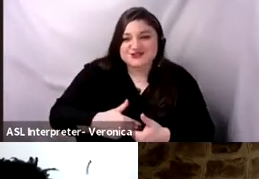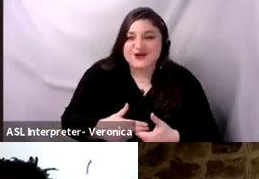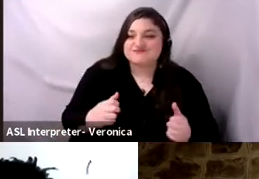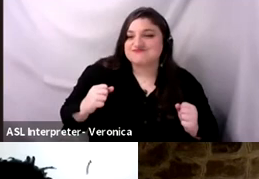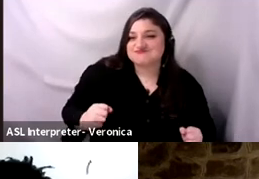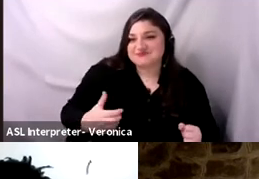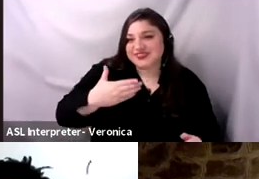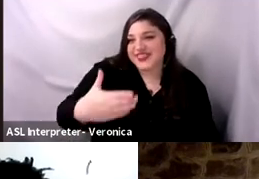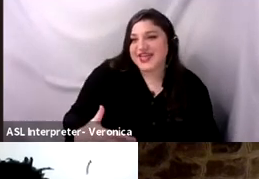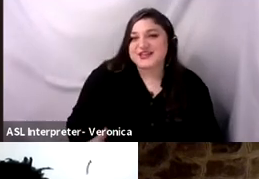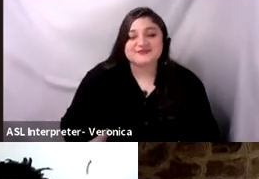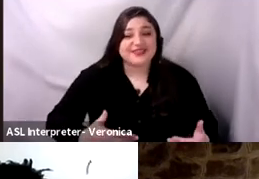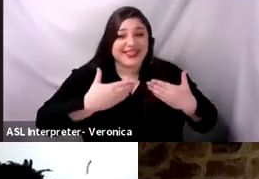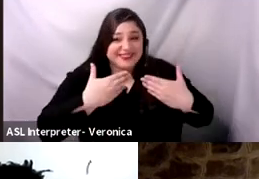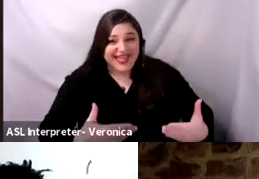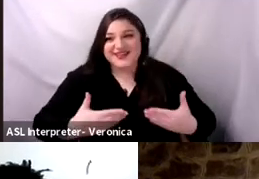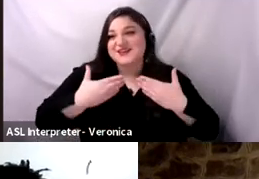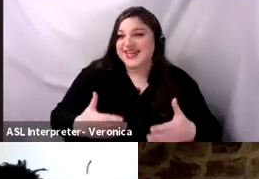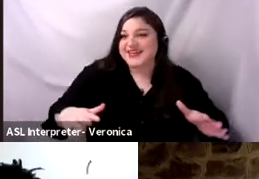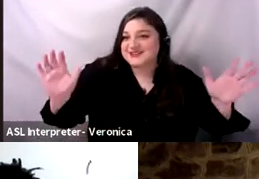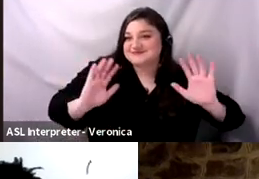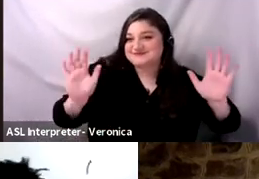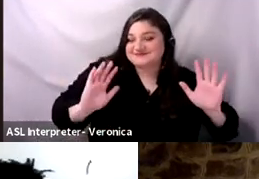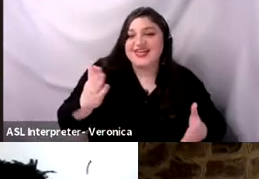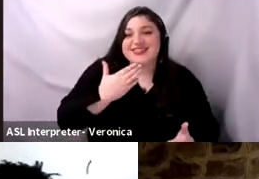Incredible. Thank you all. Thank you so much. Thanks, Flow